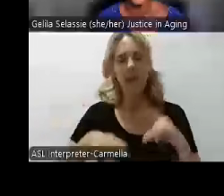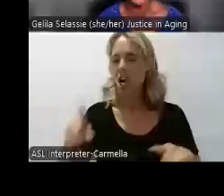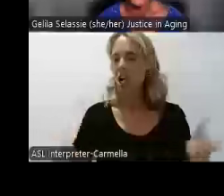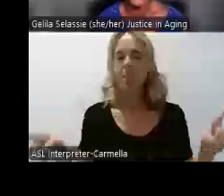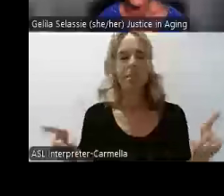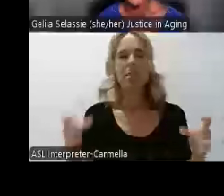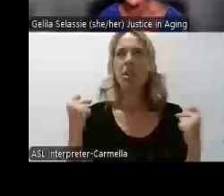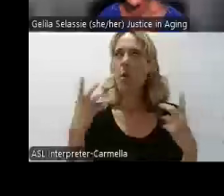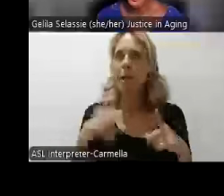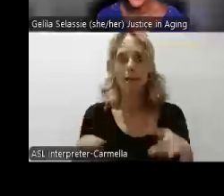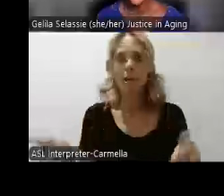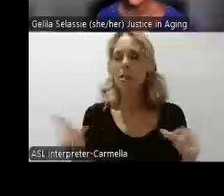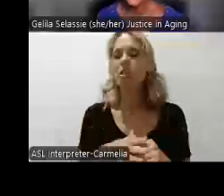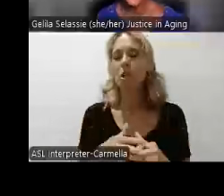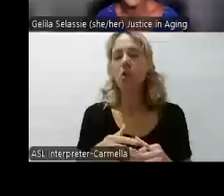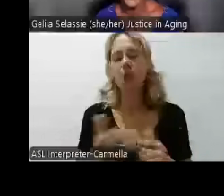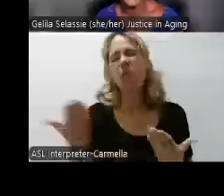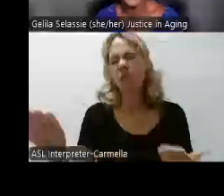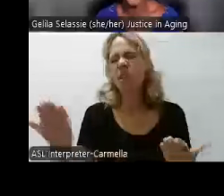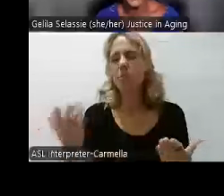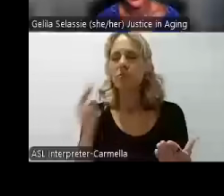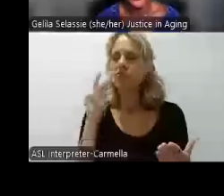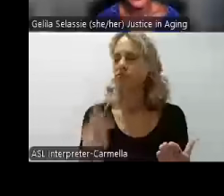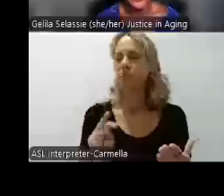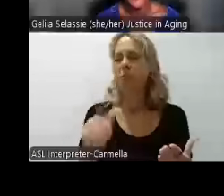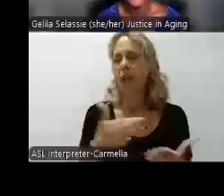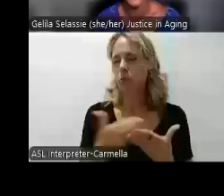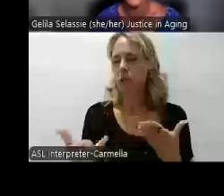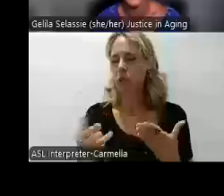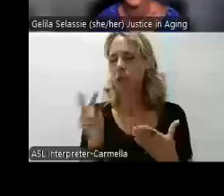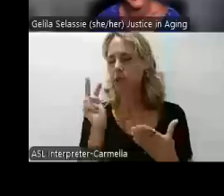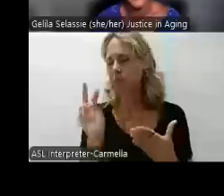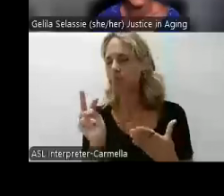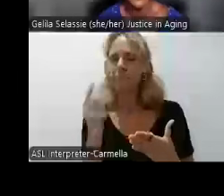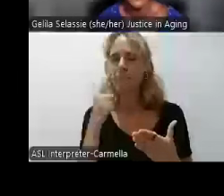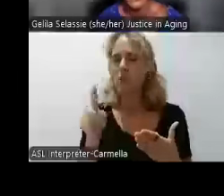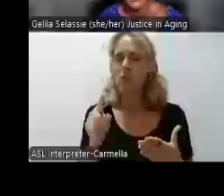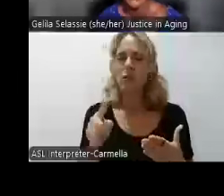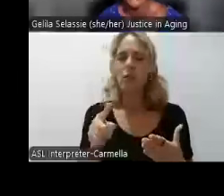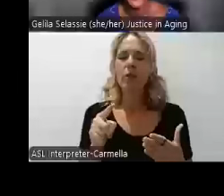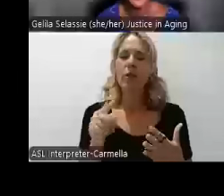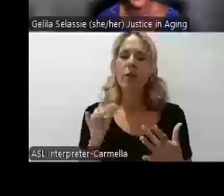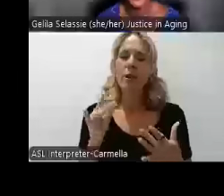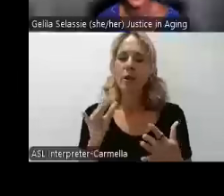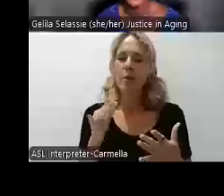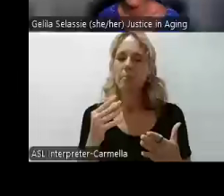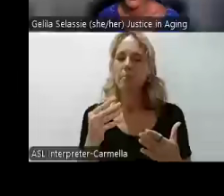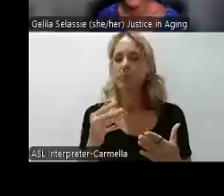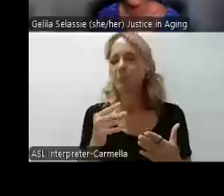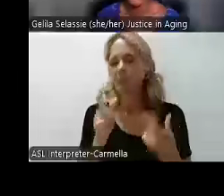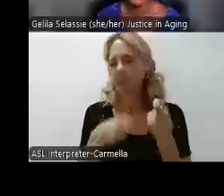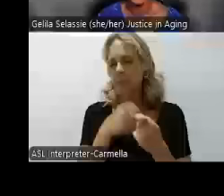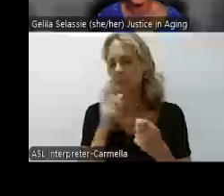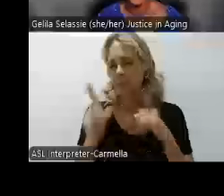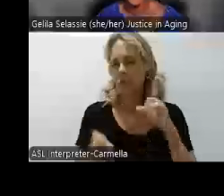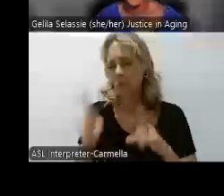of variability. So I strongly recommend looking at that resource for some really finite questions you may